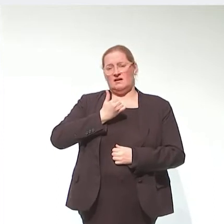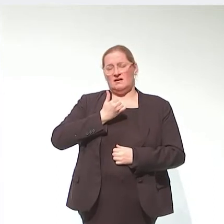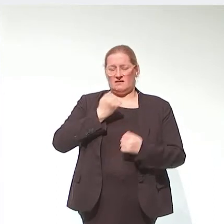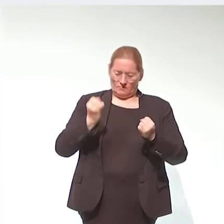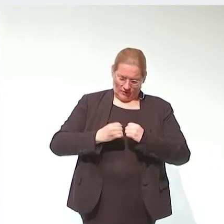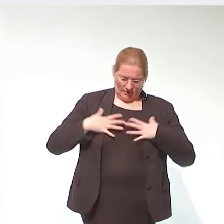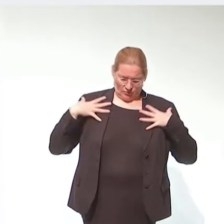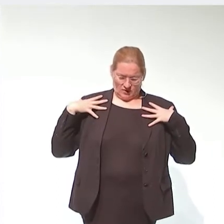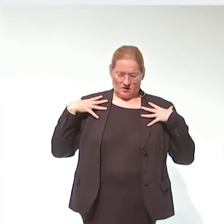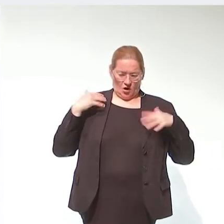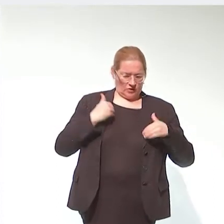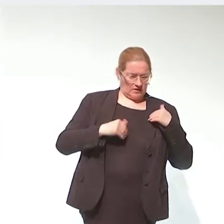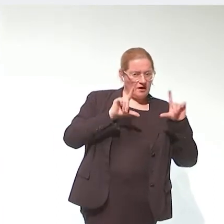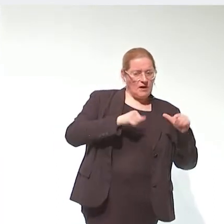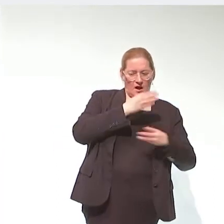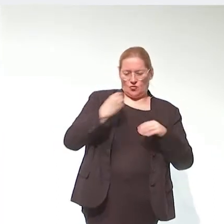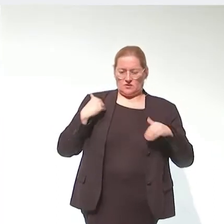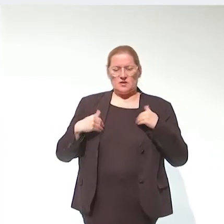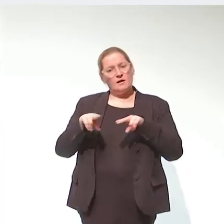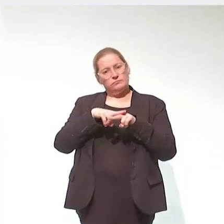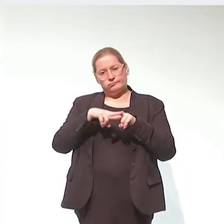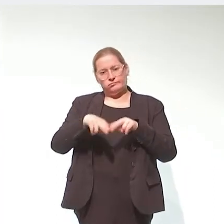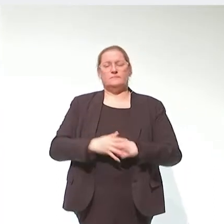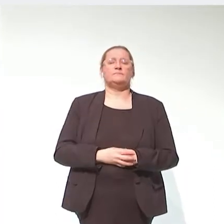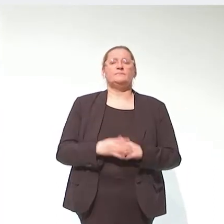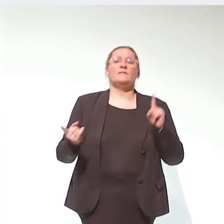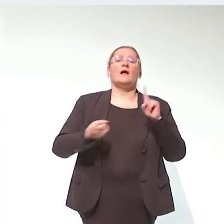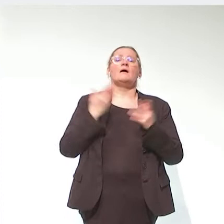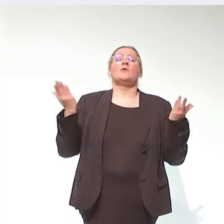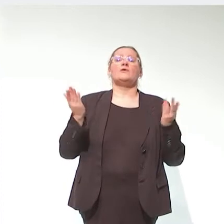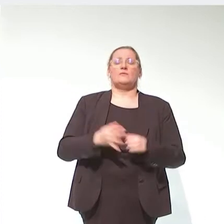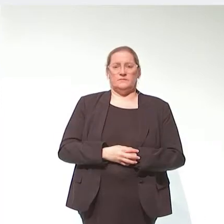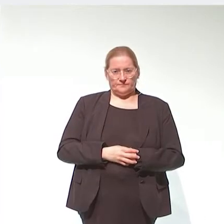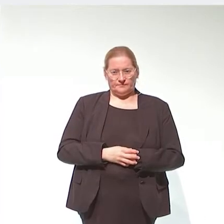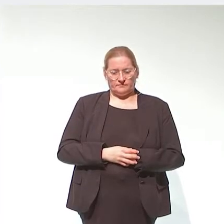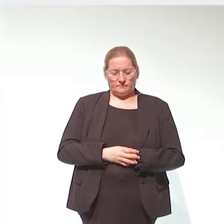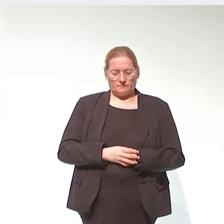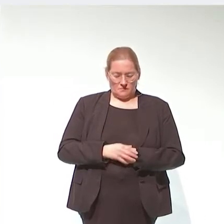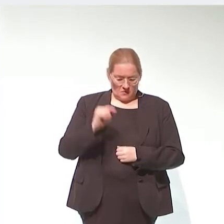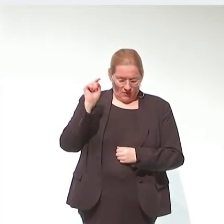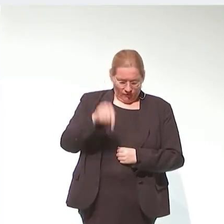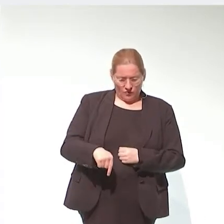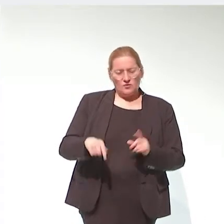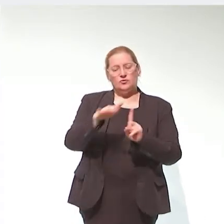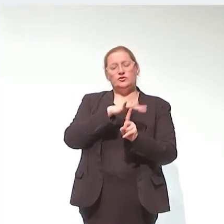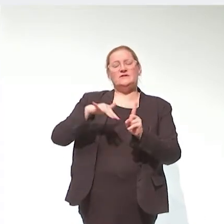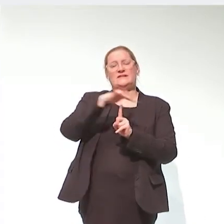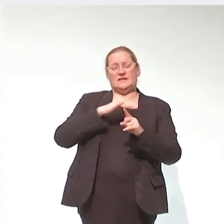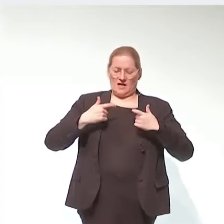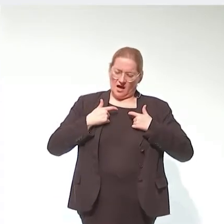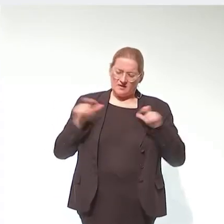We need to create an accessible society, too ambitious when it comes to European